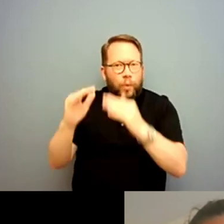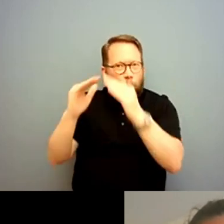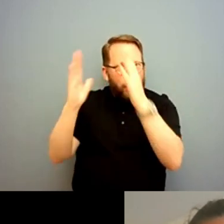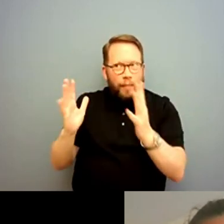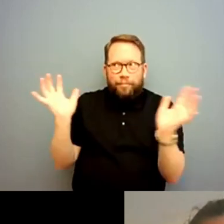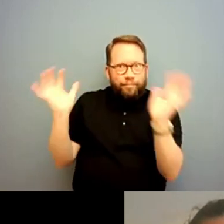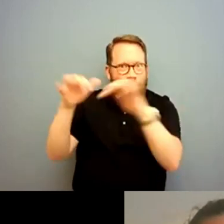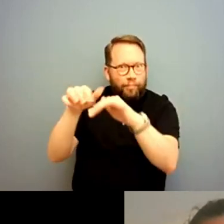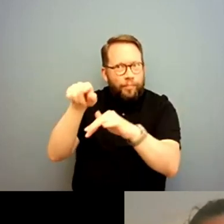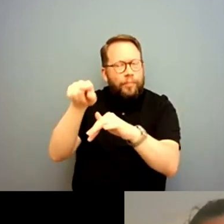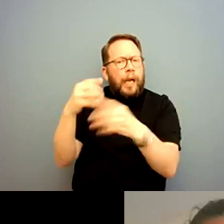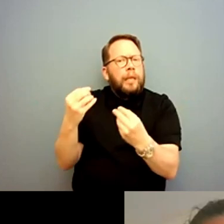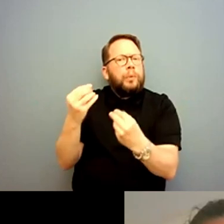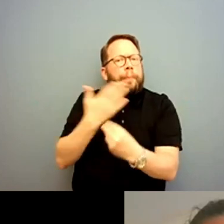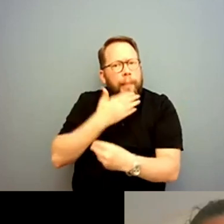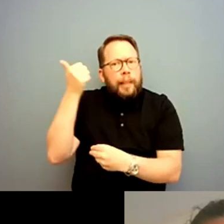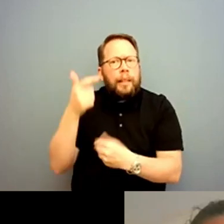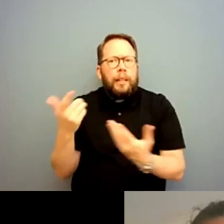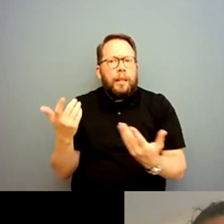going to happen fairly soon.